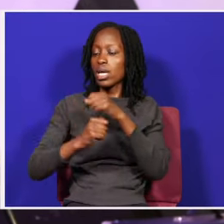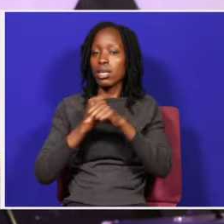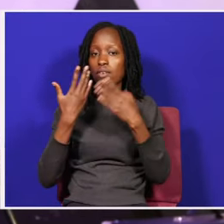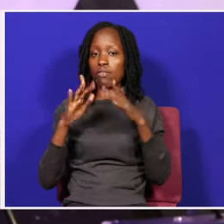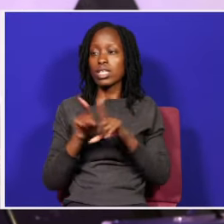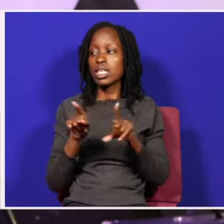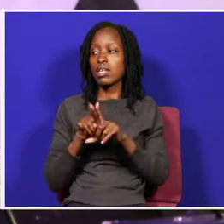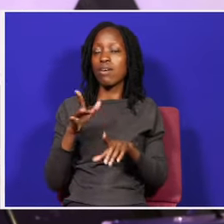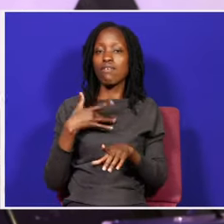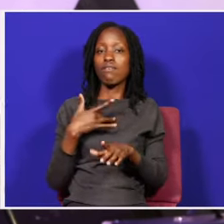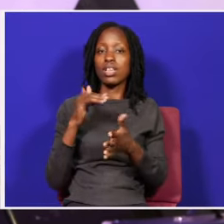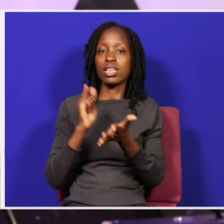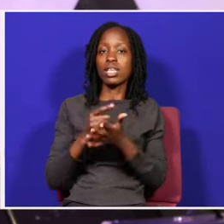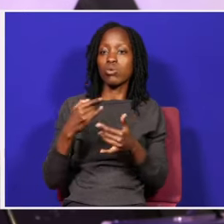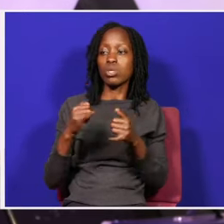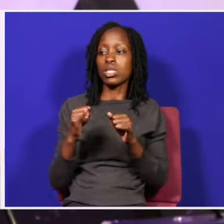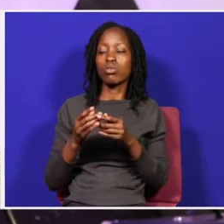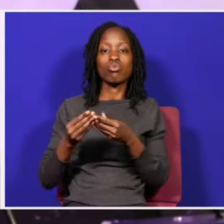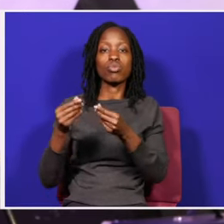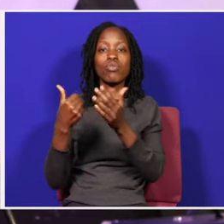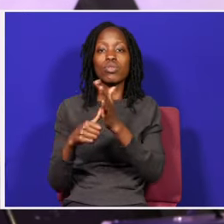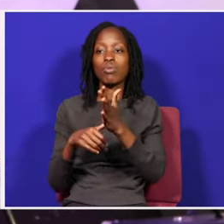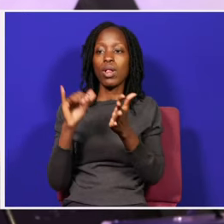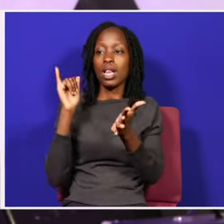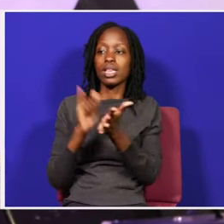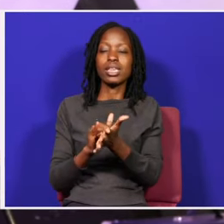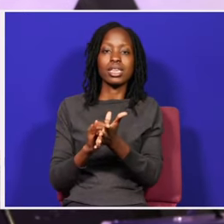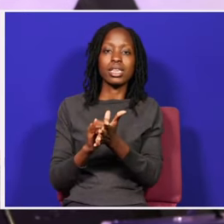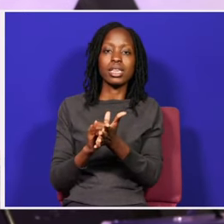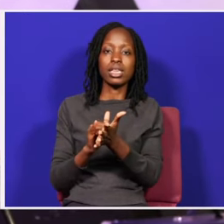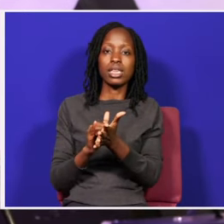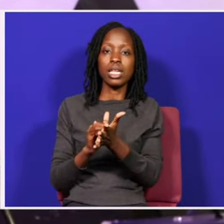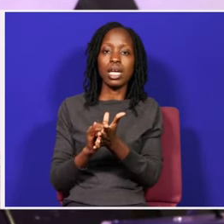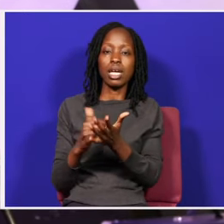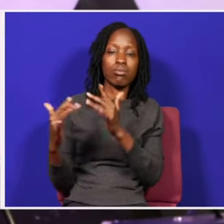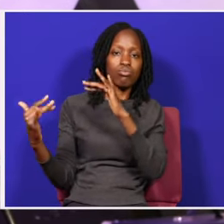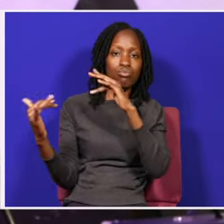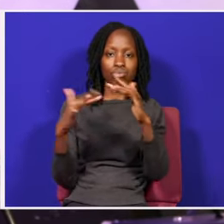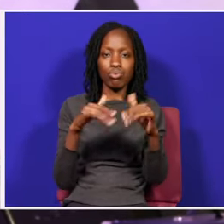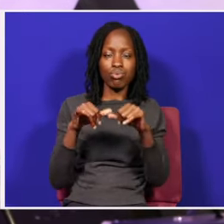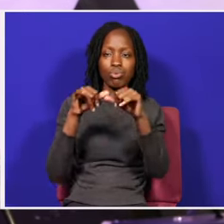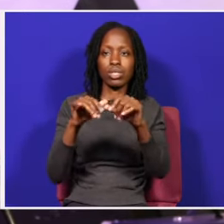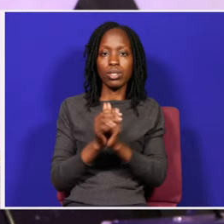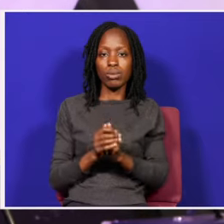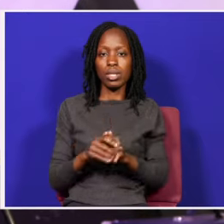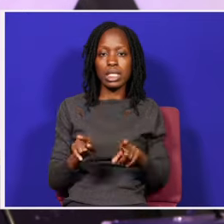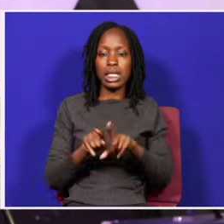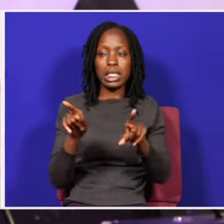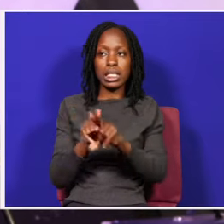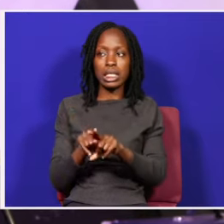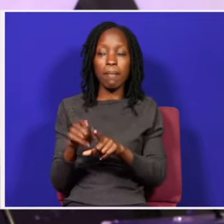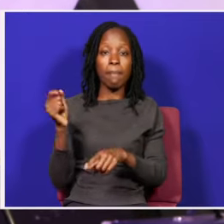included, we're still trying to solve the problems that bring us conflict, one against the other. We also heard